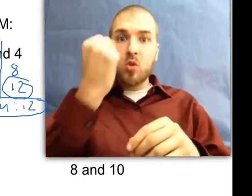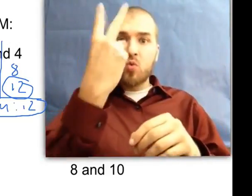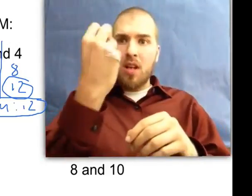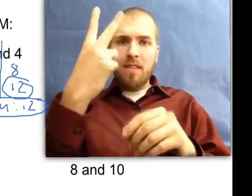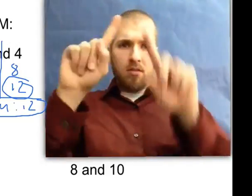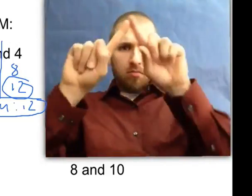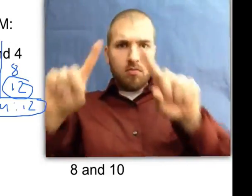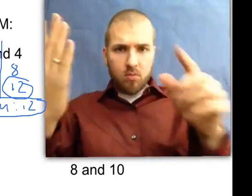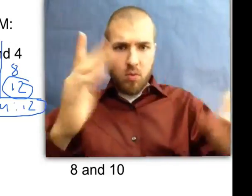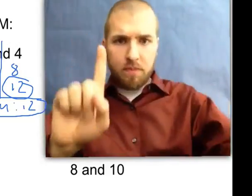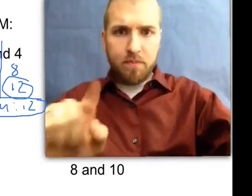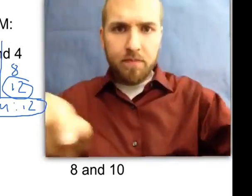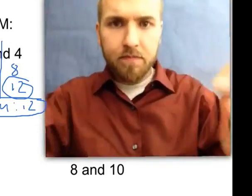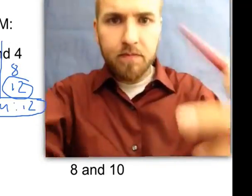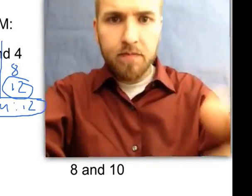3 times 2